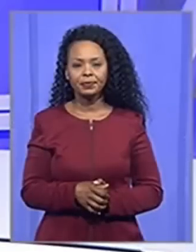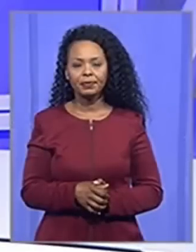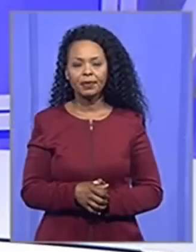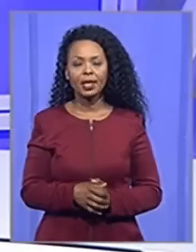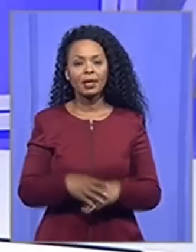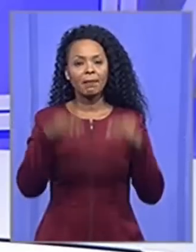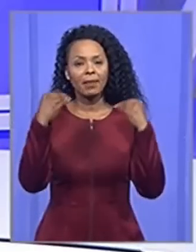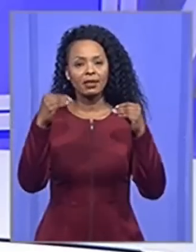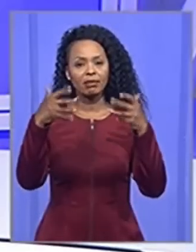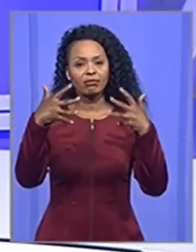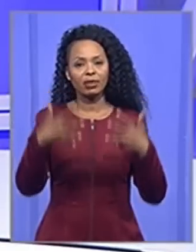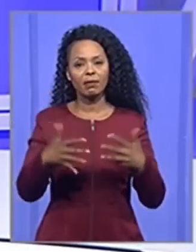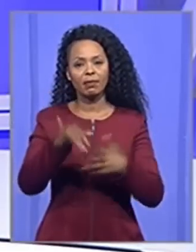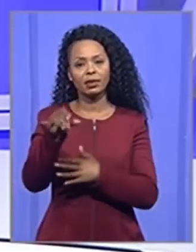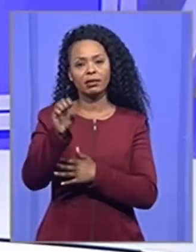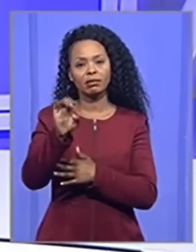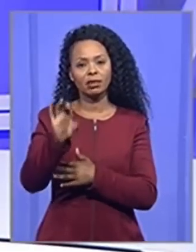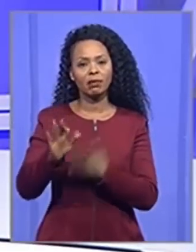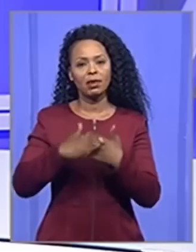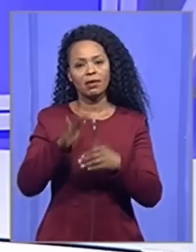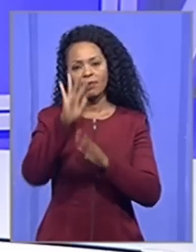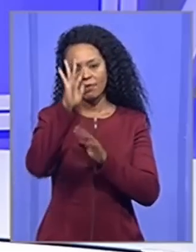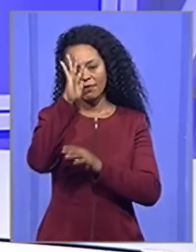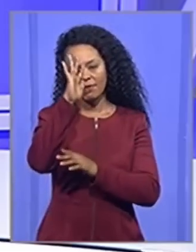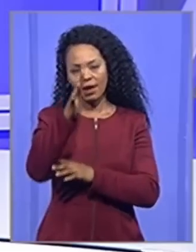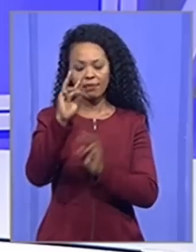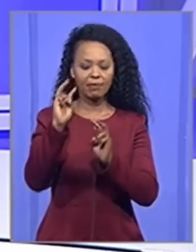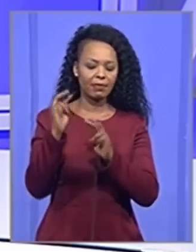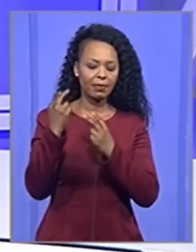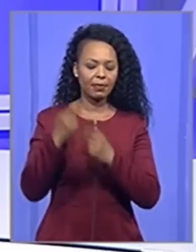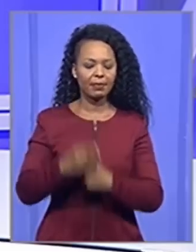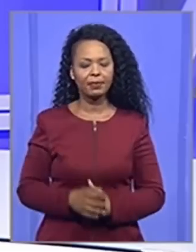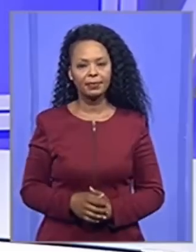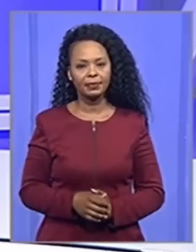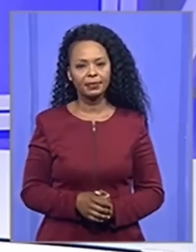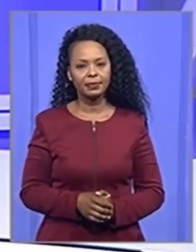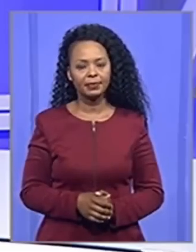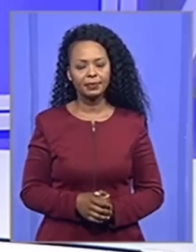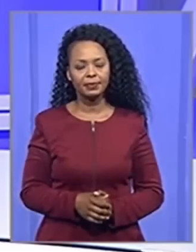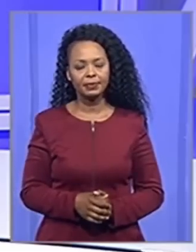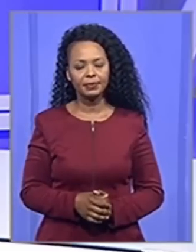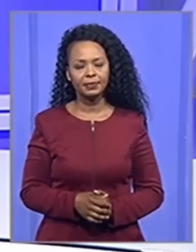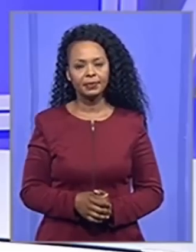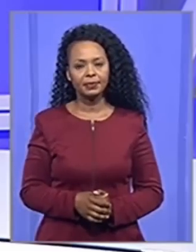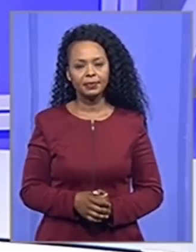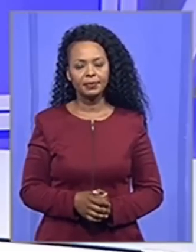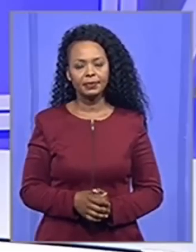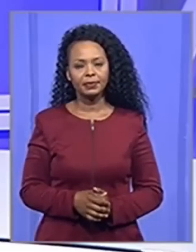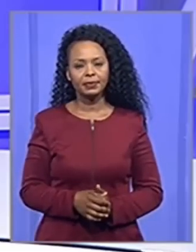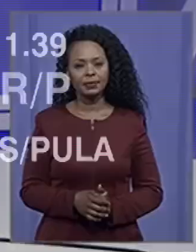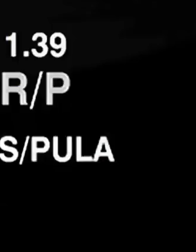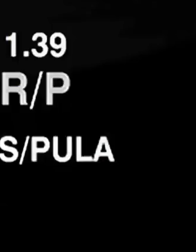Bjale a re boneng ka boripana gore mebaraka e be eme bjang ge JSE e tswalela pijana ka iri ya